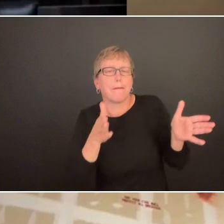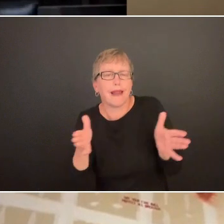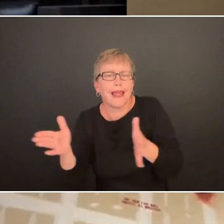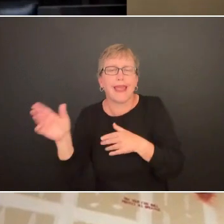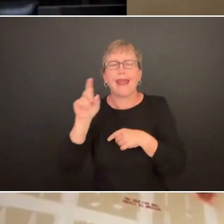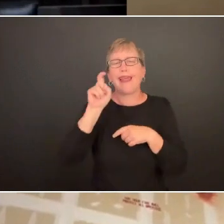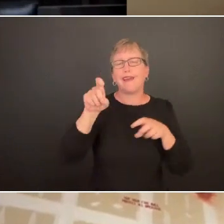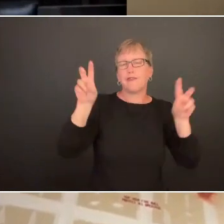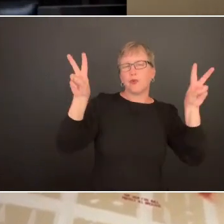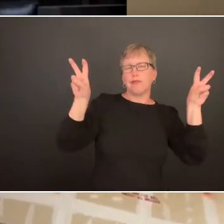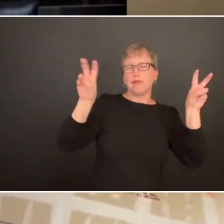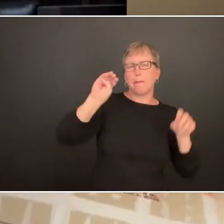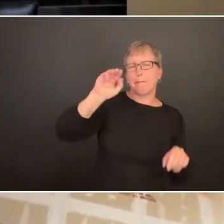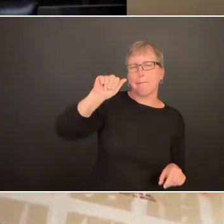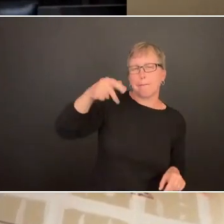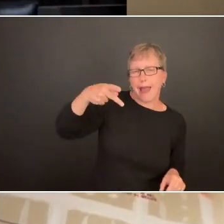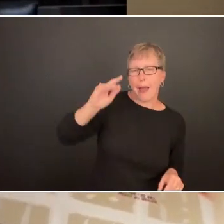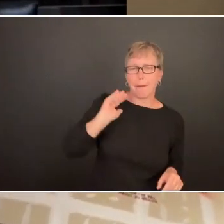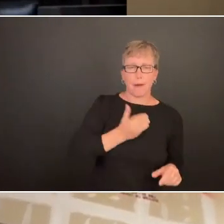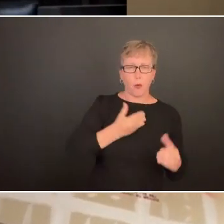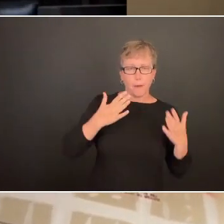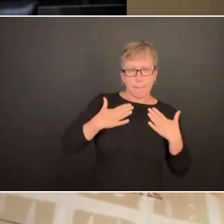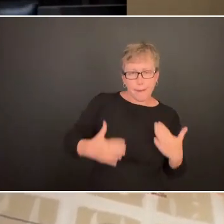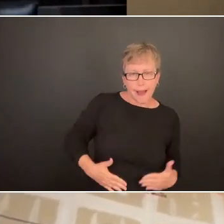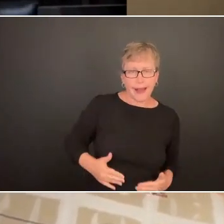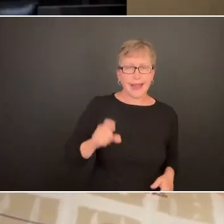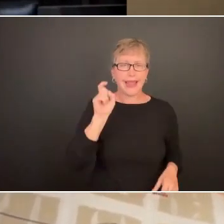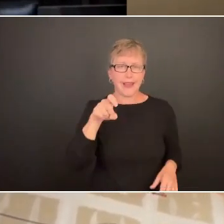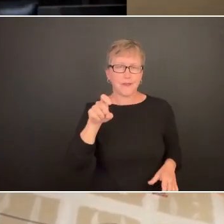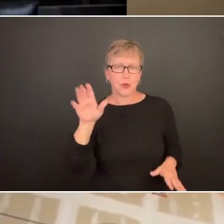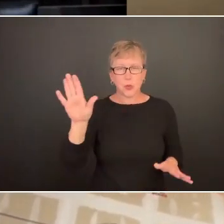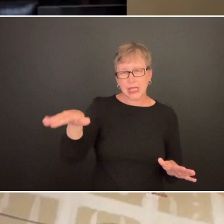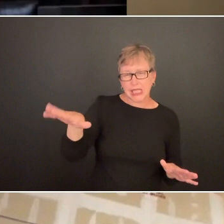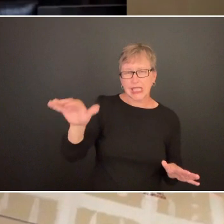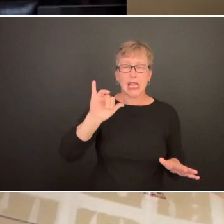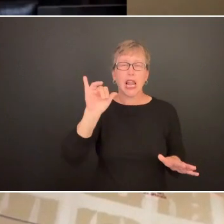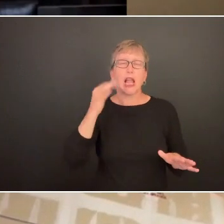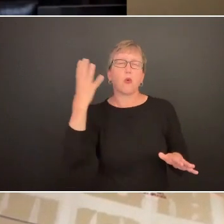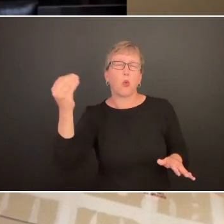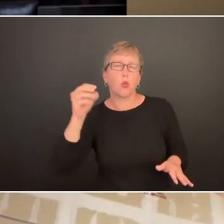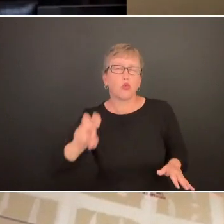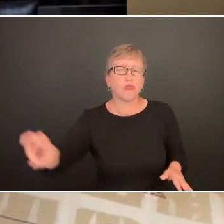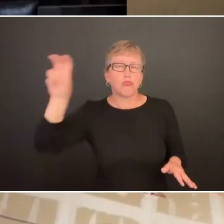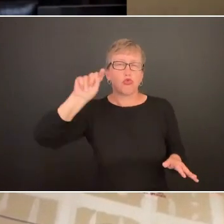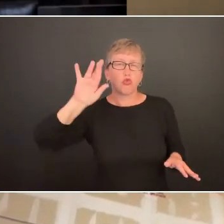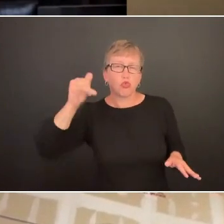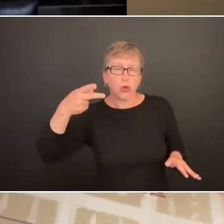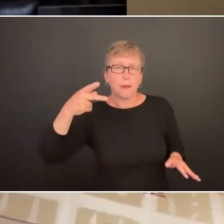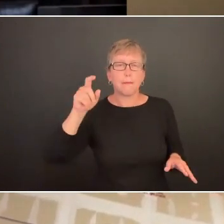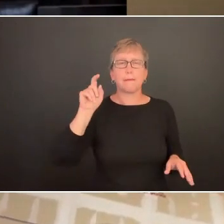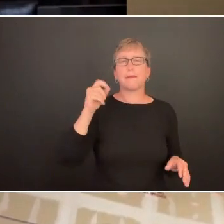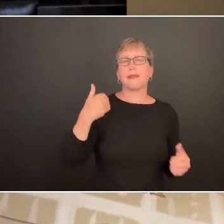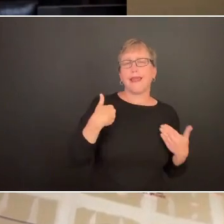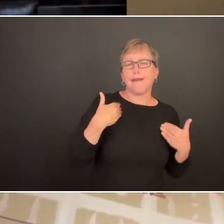You would map out your body, and you would say, hey, what things work well, what things are painful,